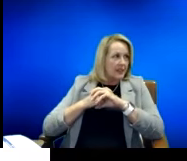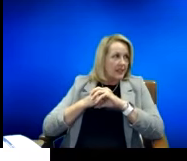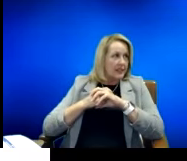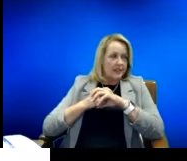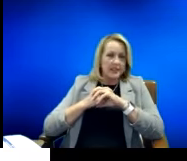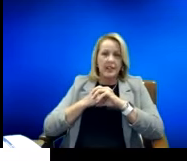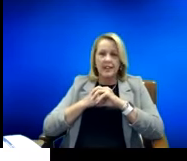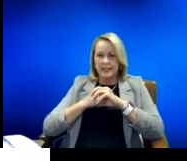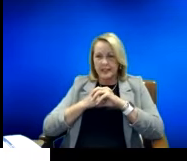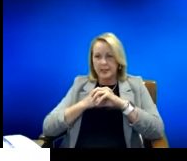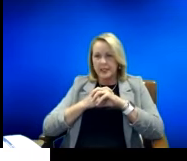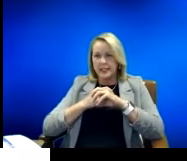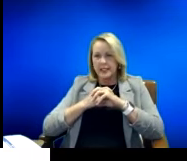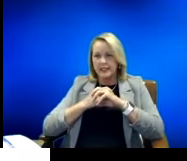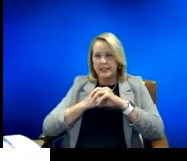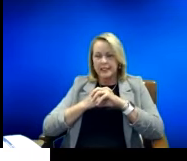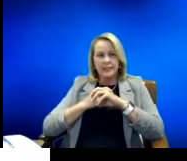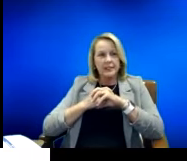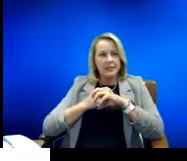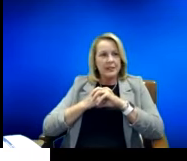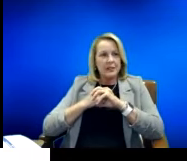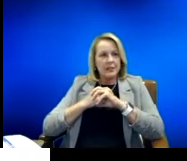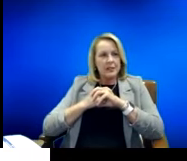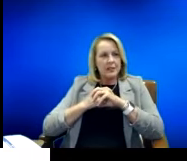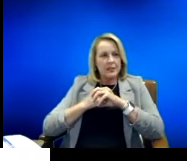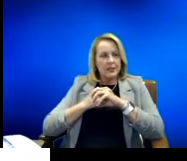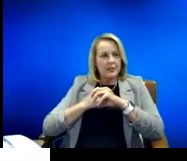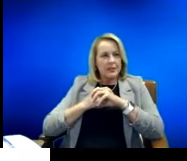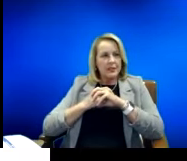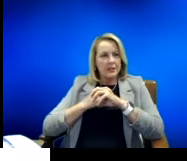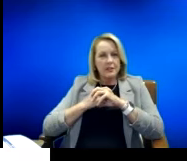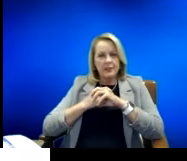do not, correct. Very good.